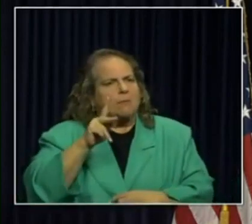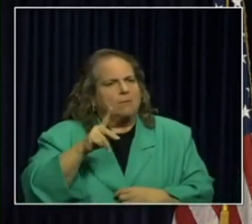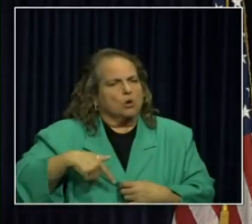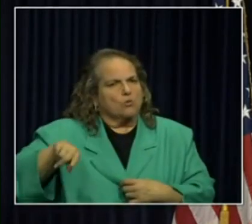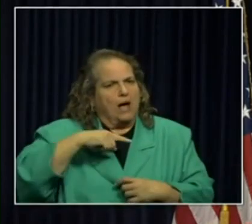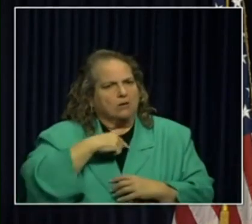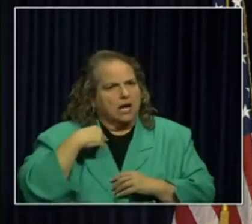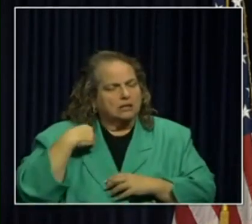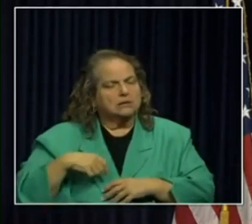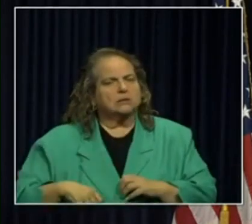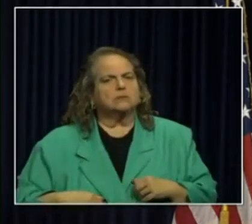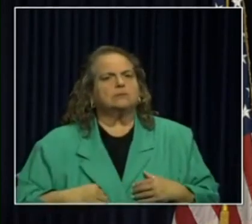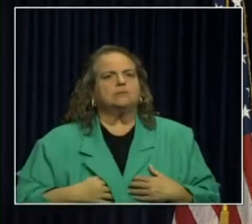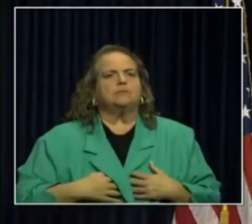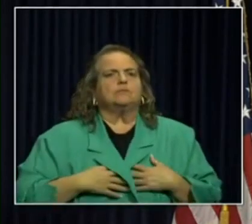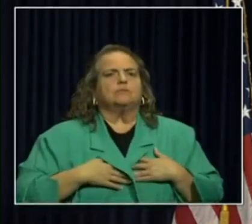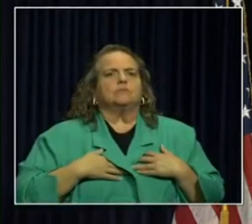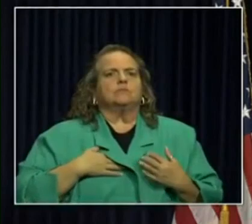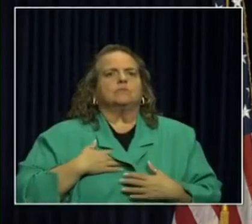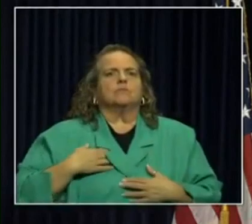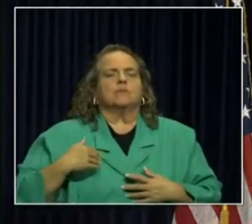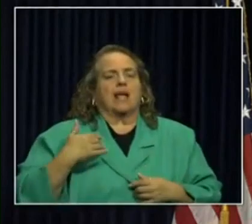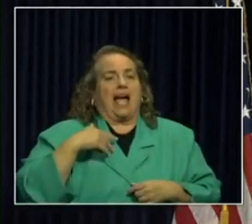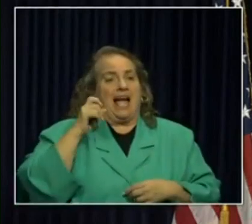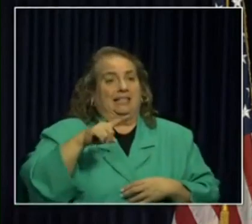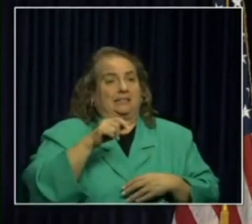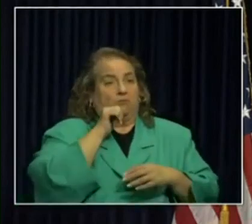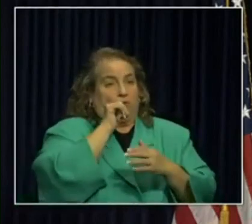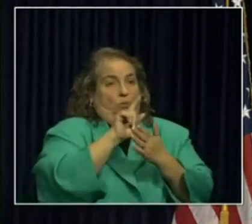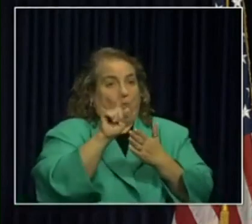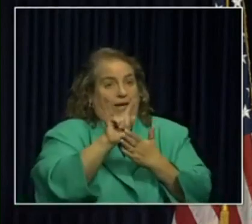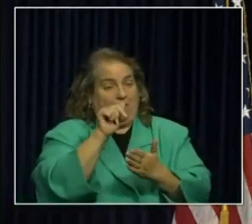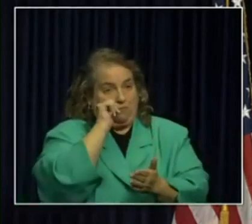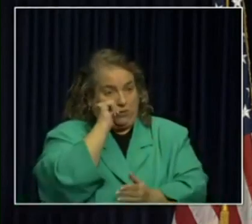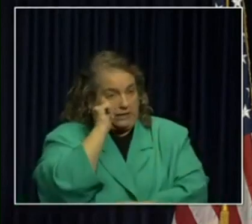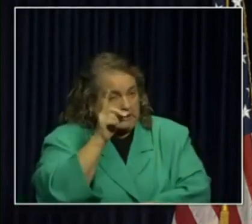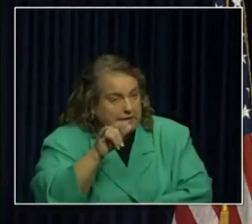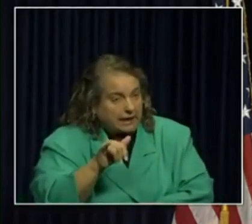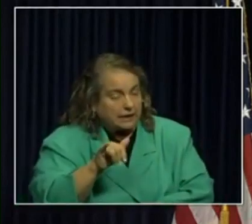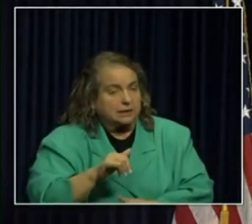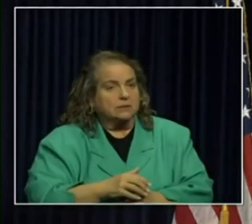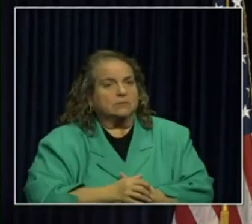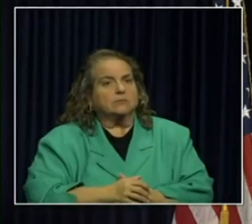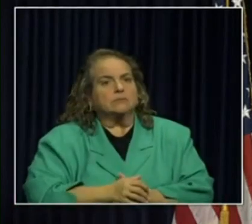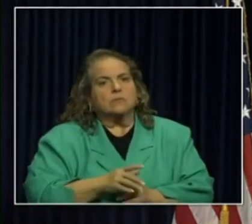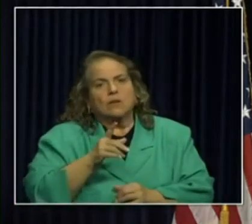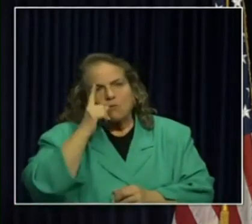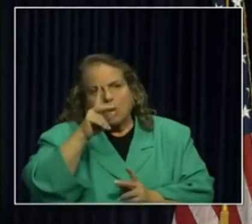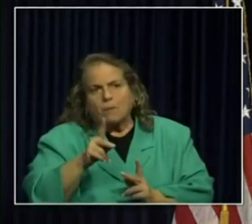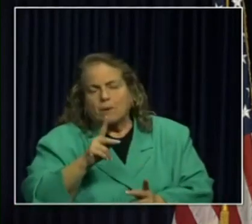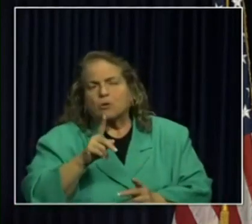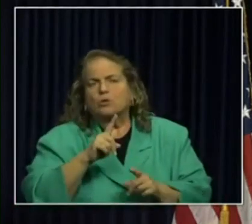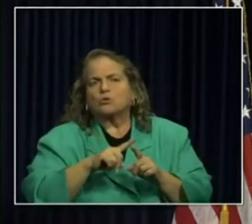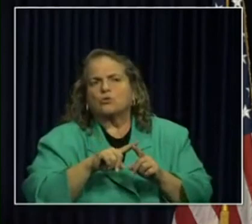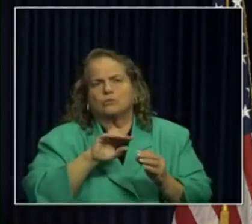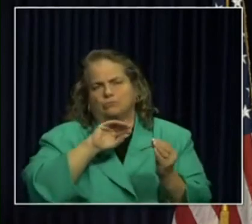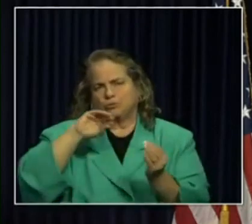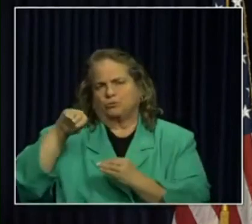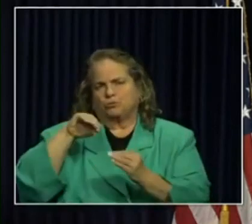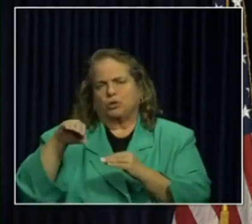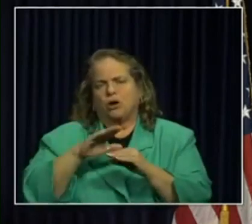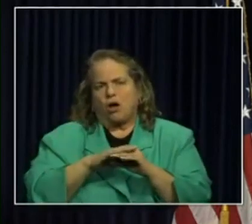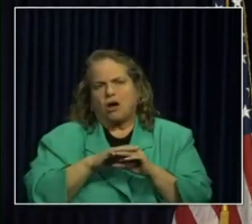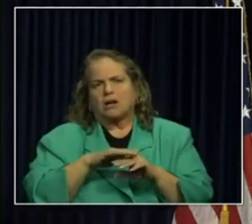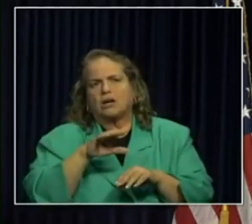us. I've asked every week, every day, for folks to fill up social media with the type